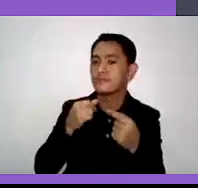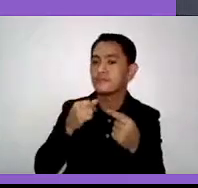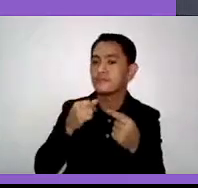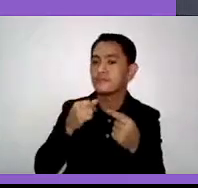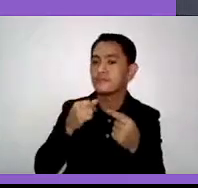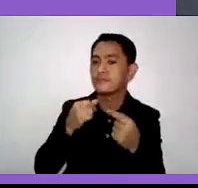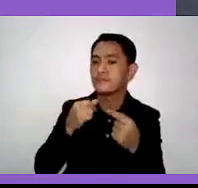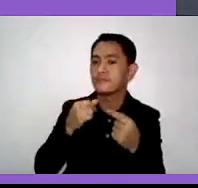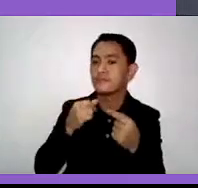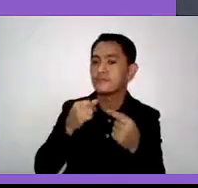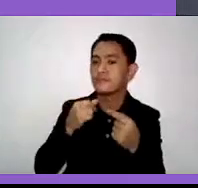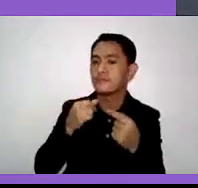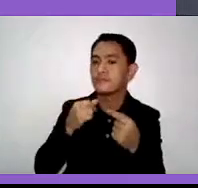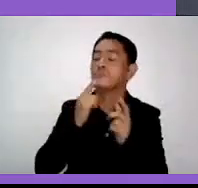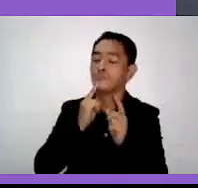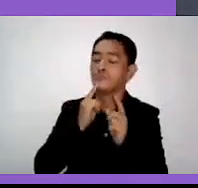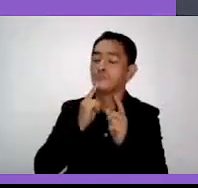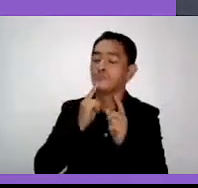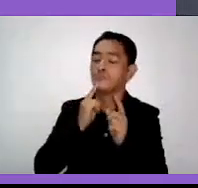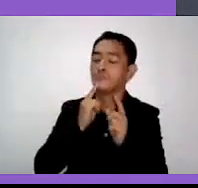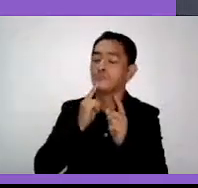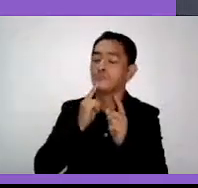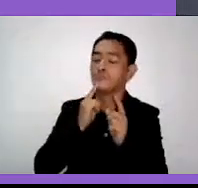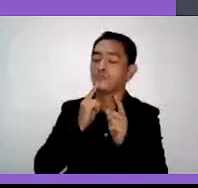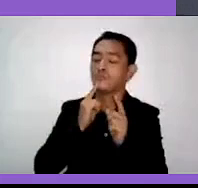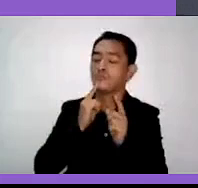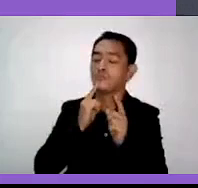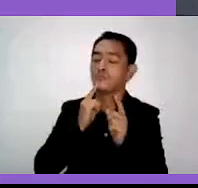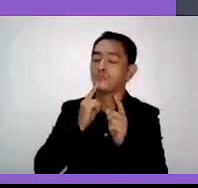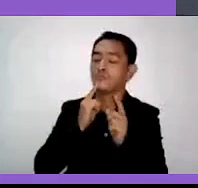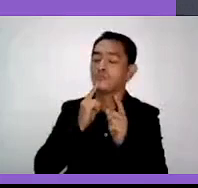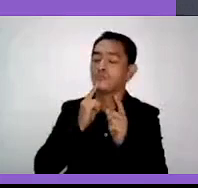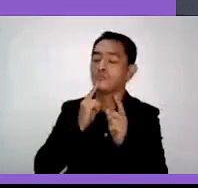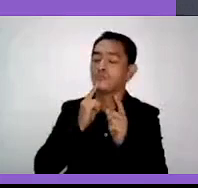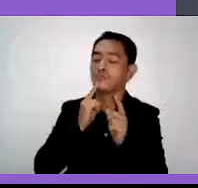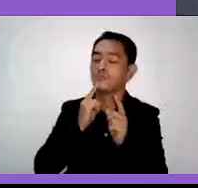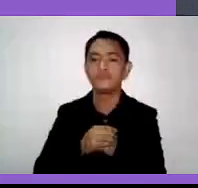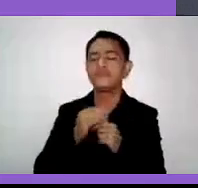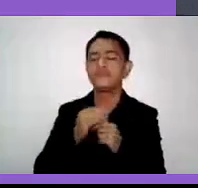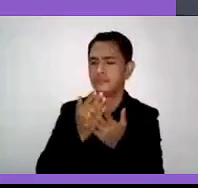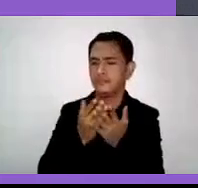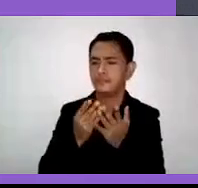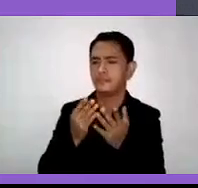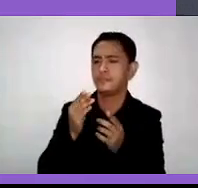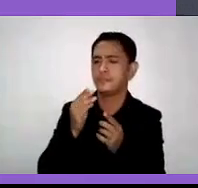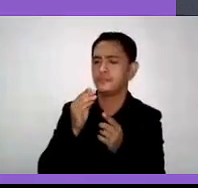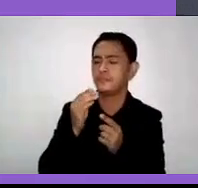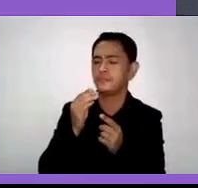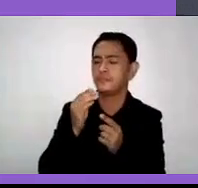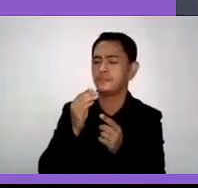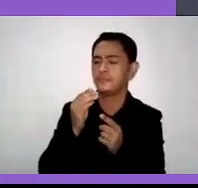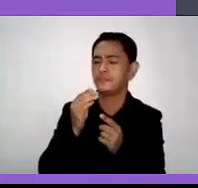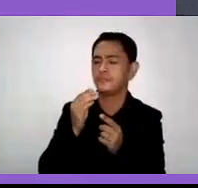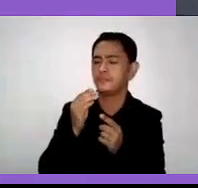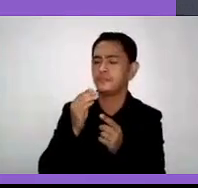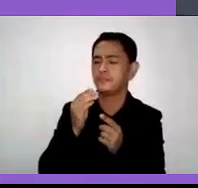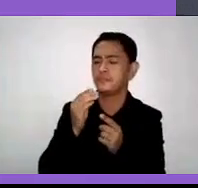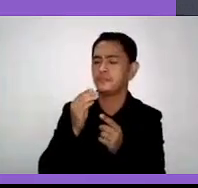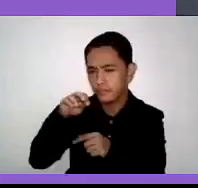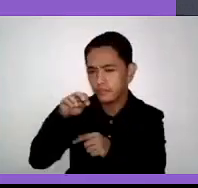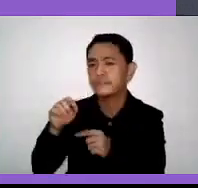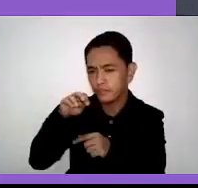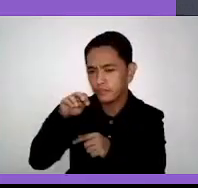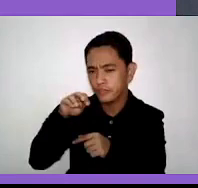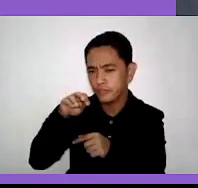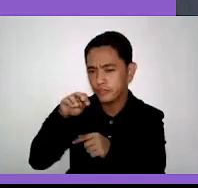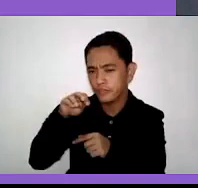me. Note how some words were spelled phonetically and special phonemes like UE and